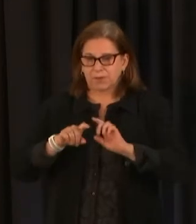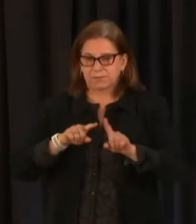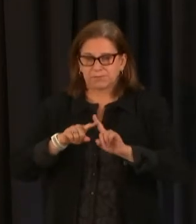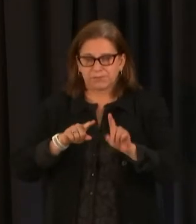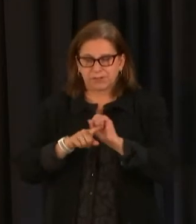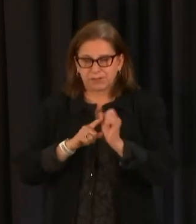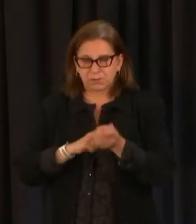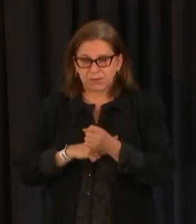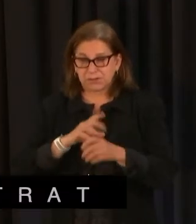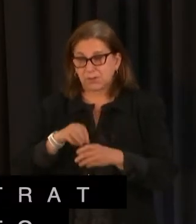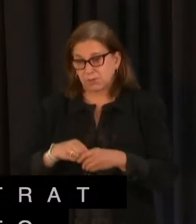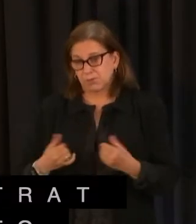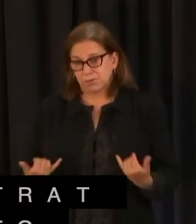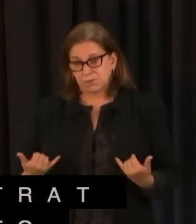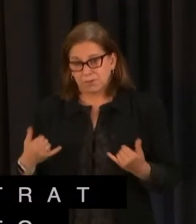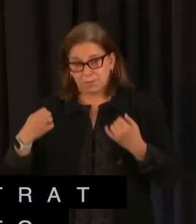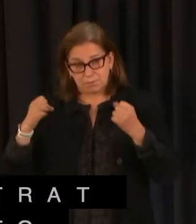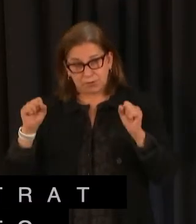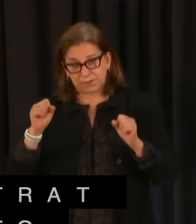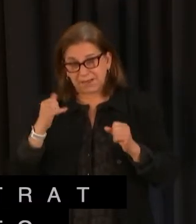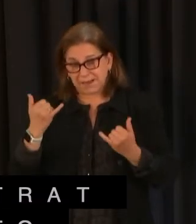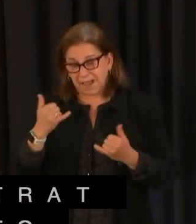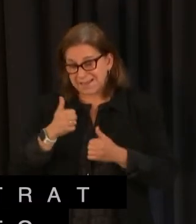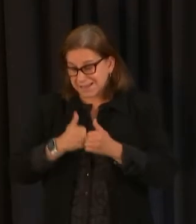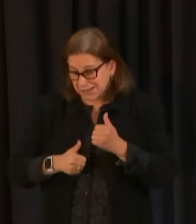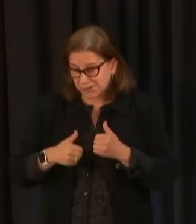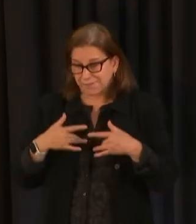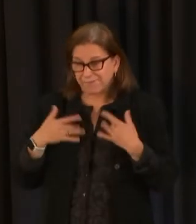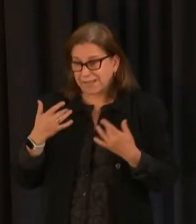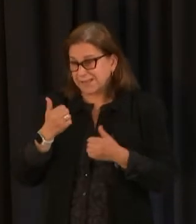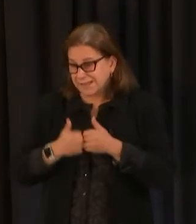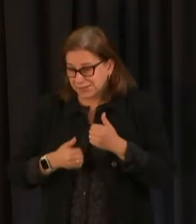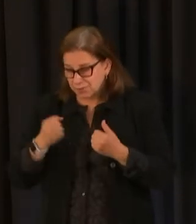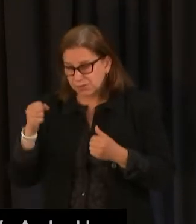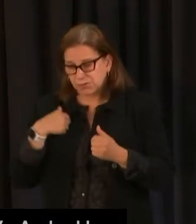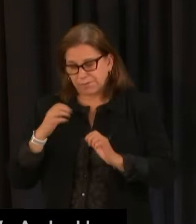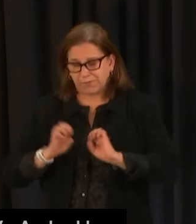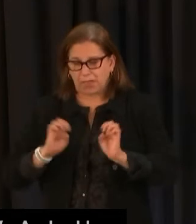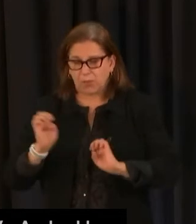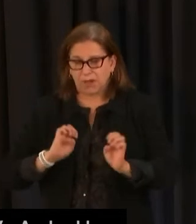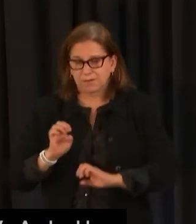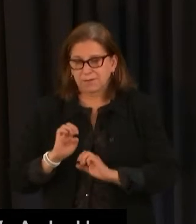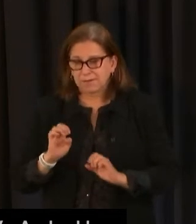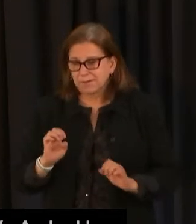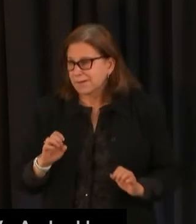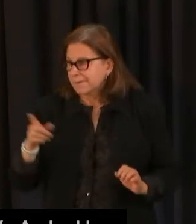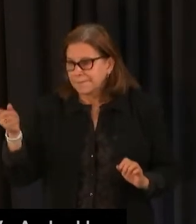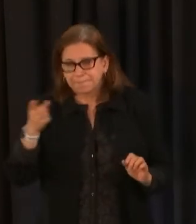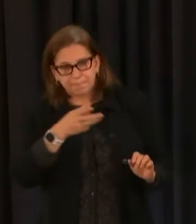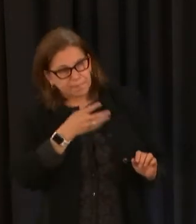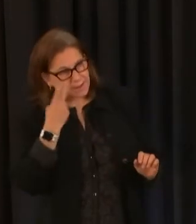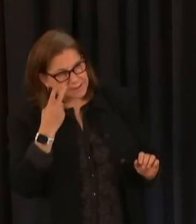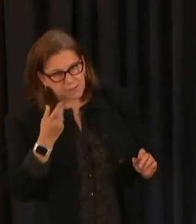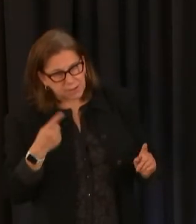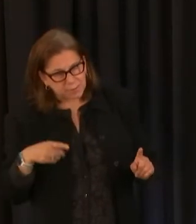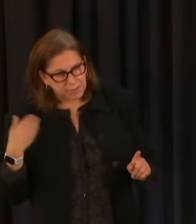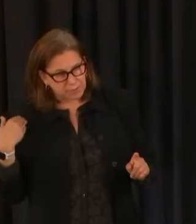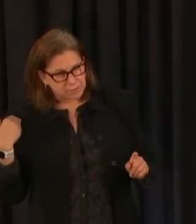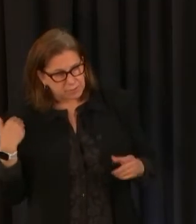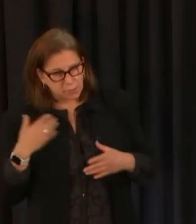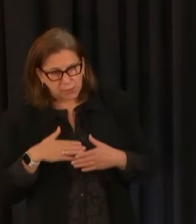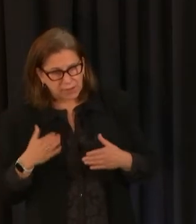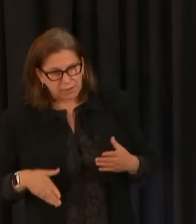What we've done is evaluate that for each event. And then can I ask your response to what was seen in the district this weekend,